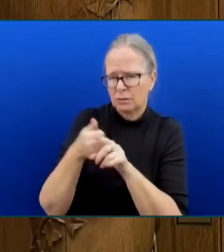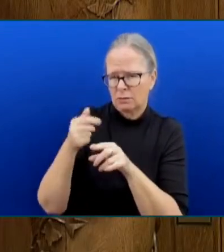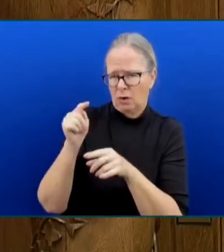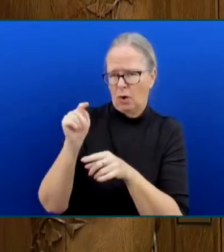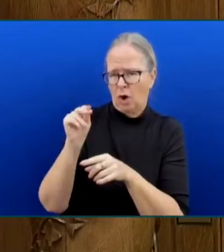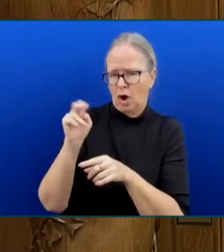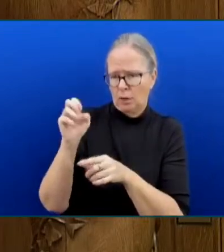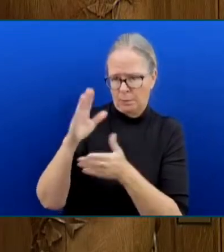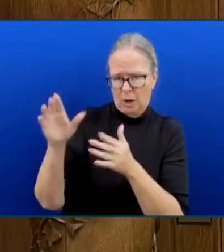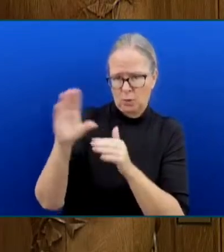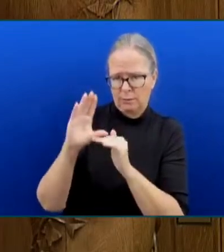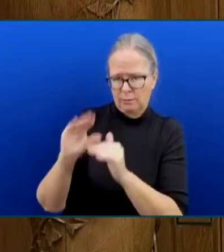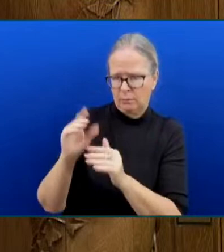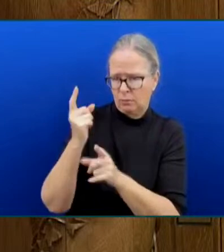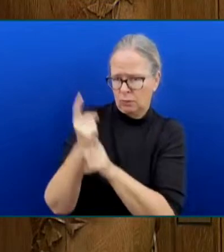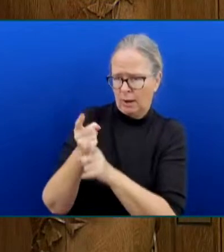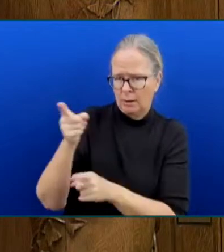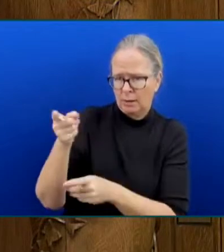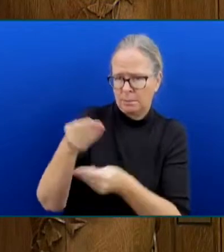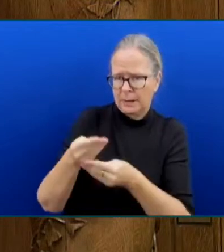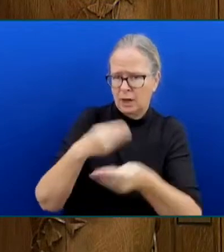Premier. Thank you.